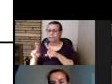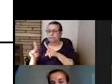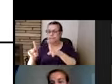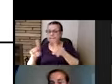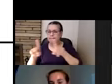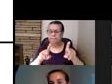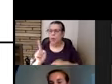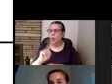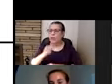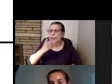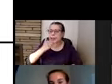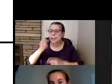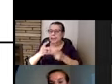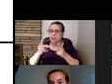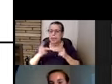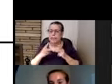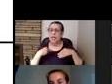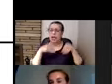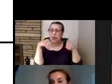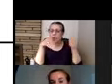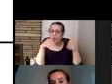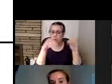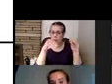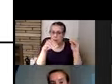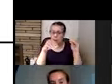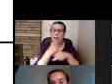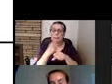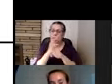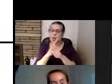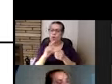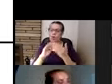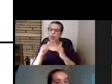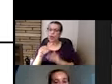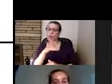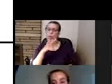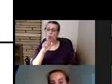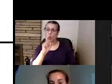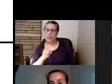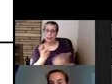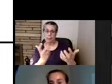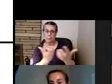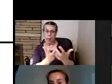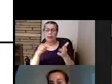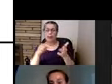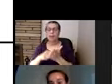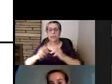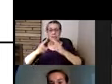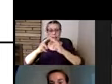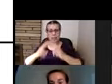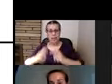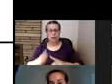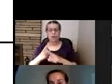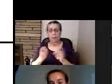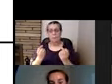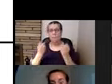best to locate in-person sales locations to accommodate the communities that need them. This analysis was informed by significant